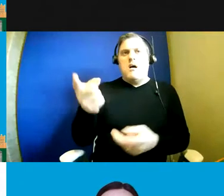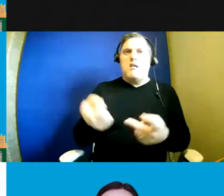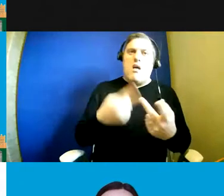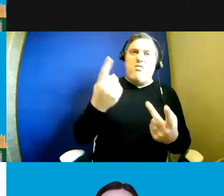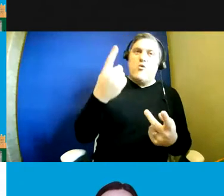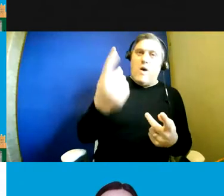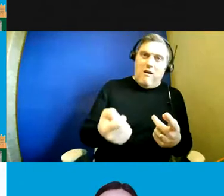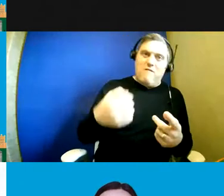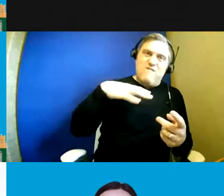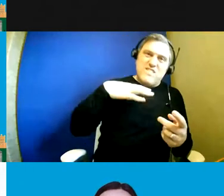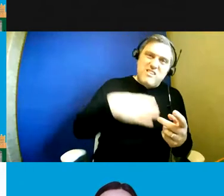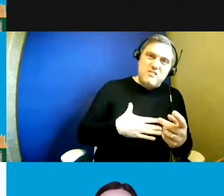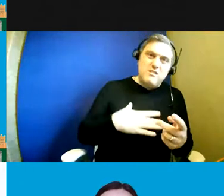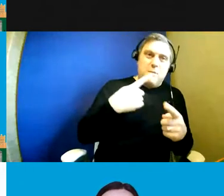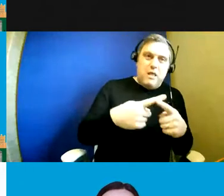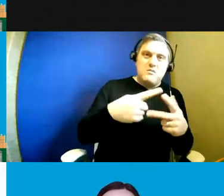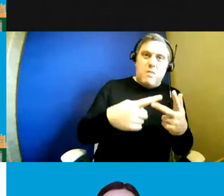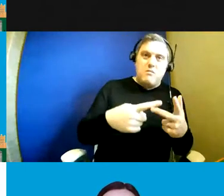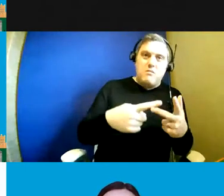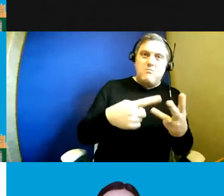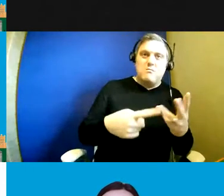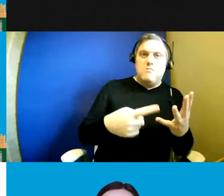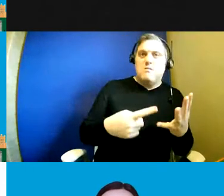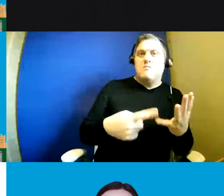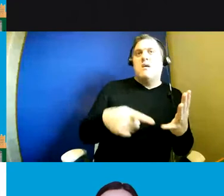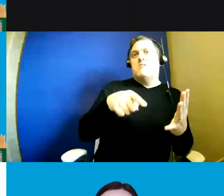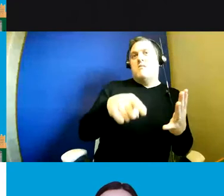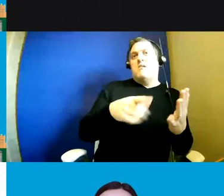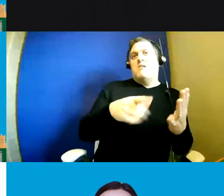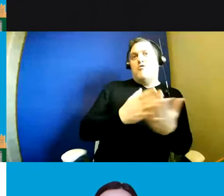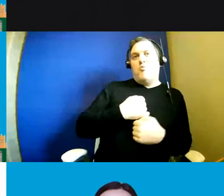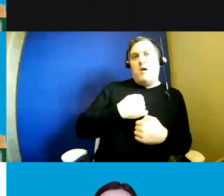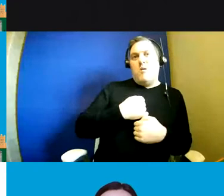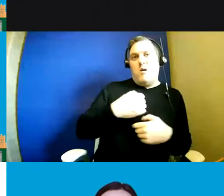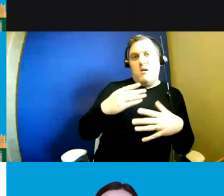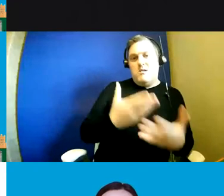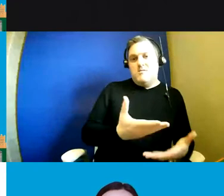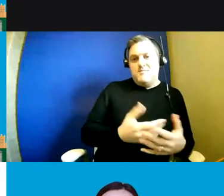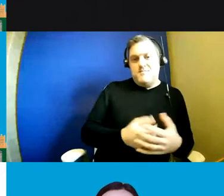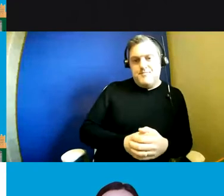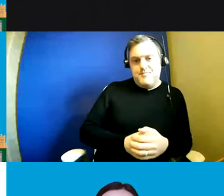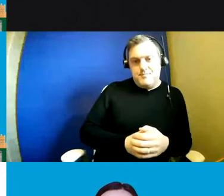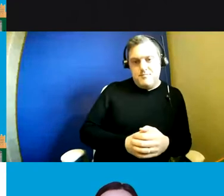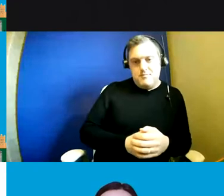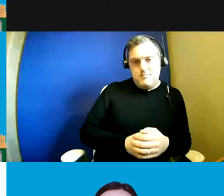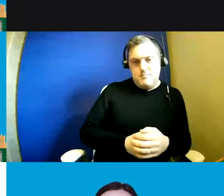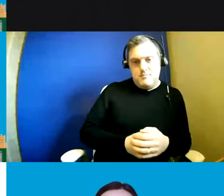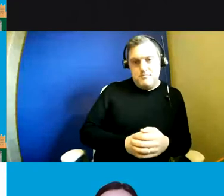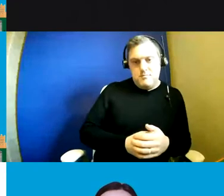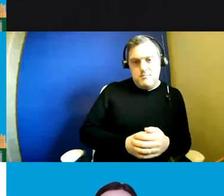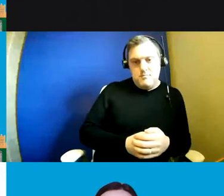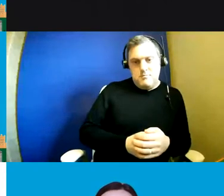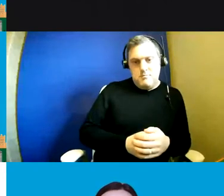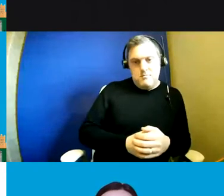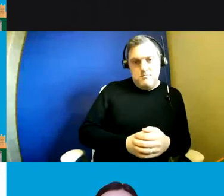complex collection of symptoms, that's when we go with the different separate rehabilitation